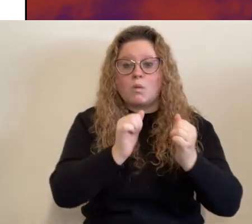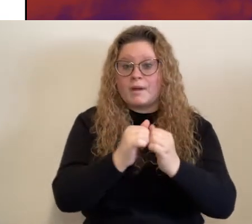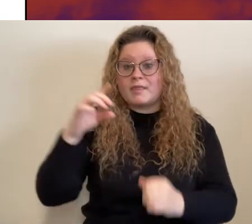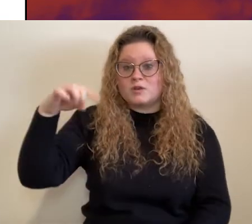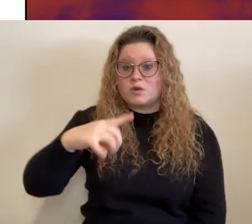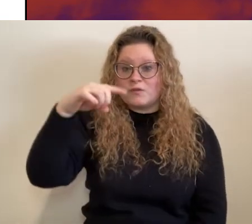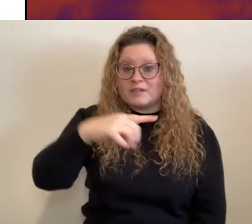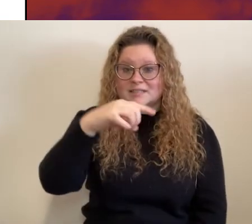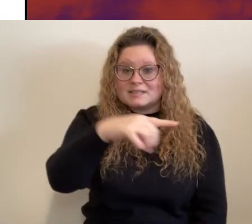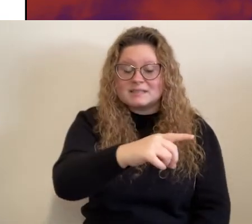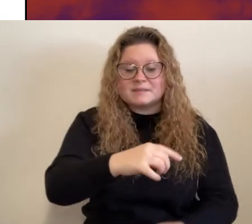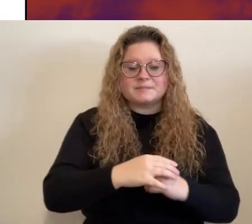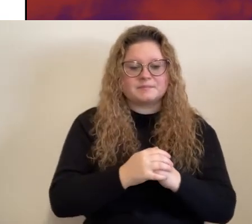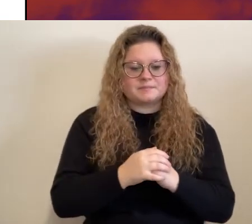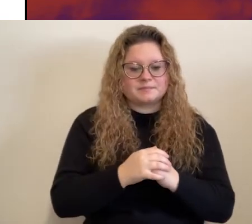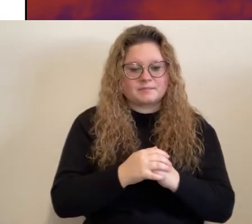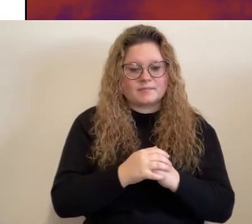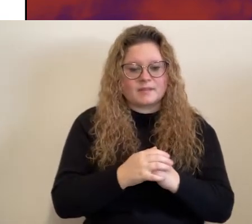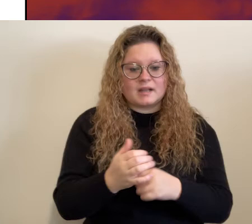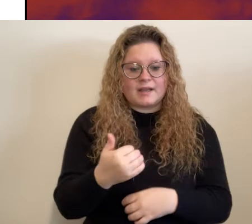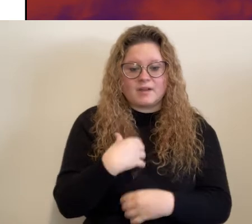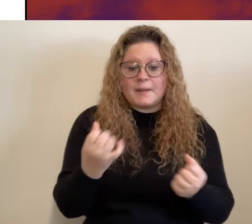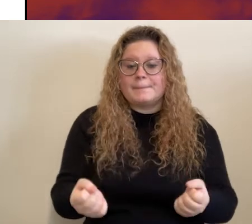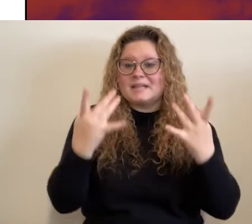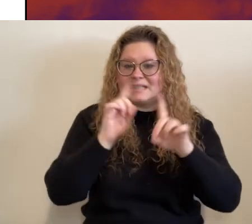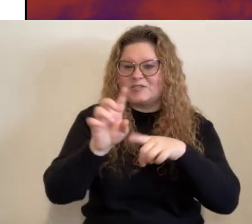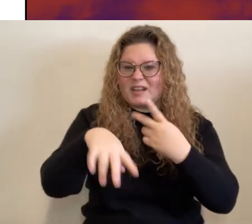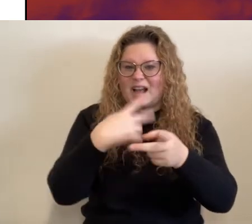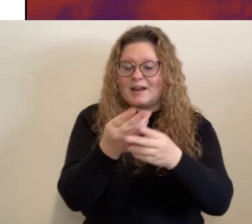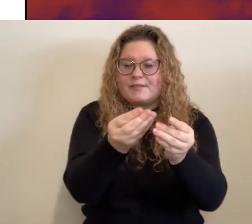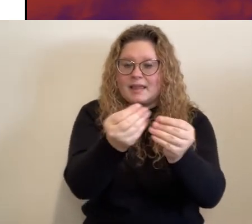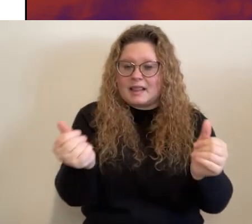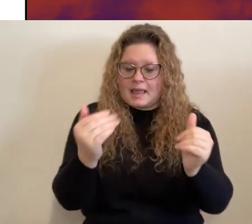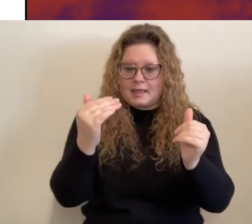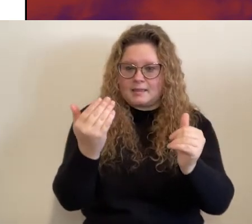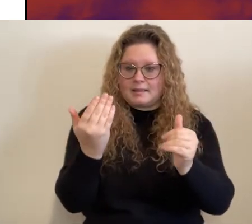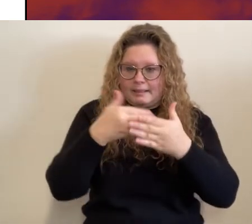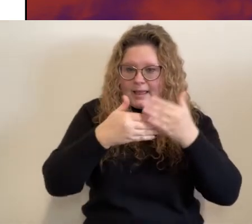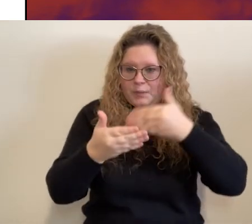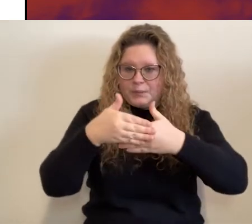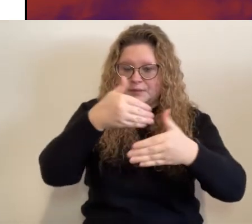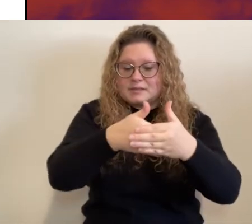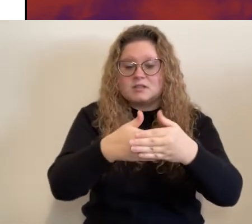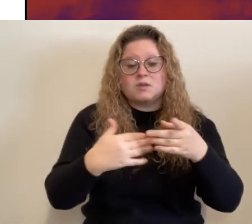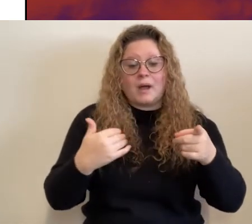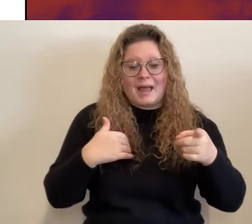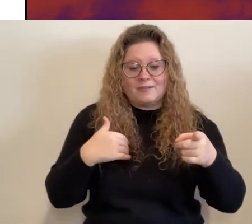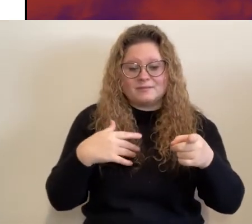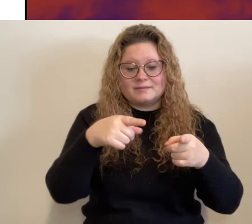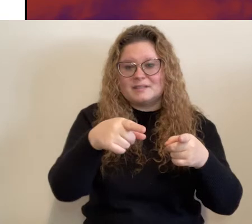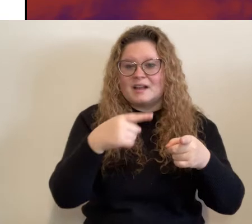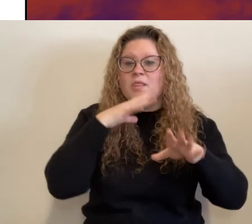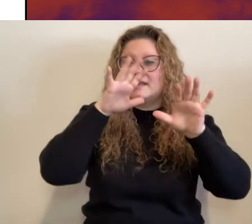a bunch of different healing symbols, which you'll see later. And the reason for the pink, so the pink became this arrival, and for me